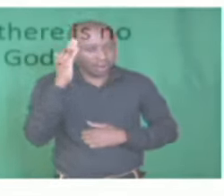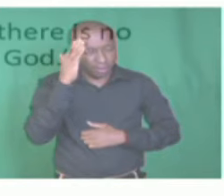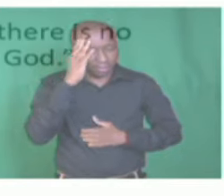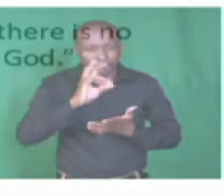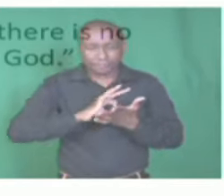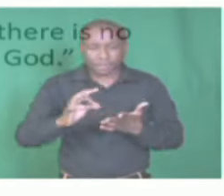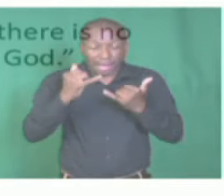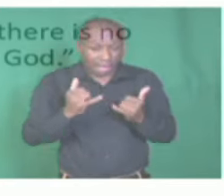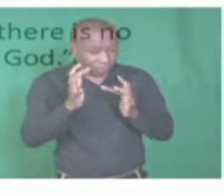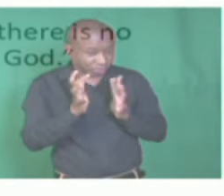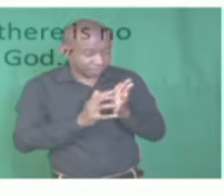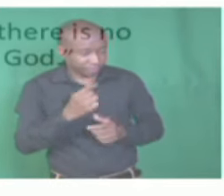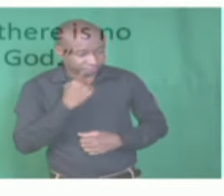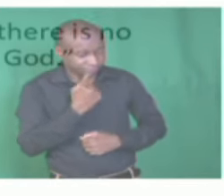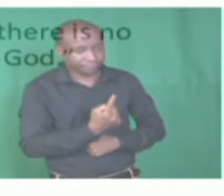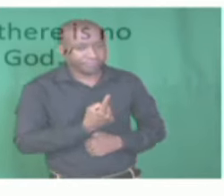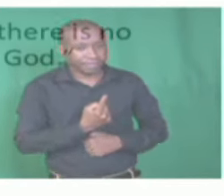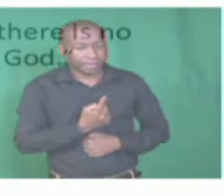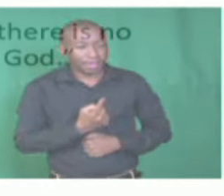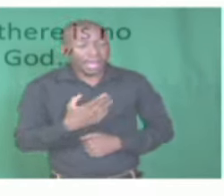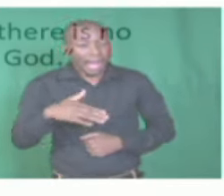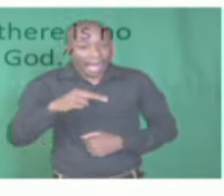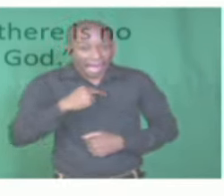Jesus responded,